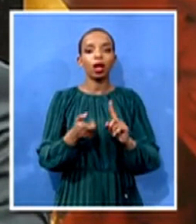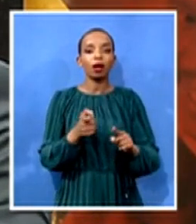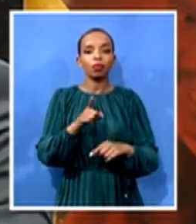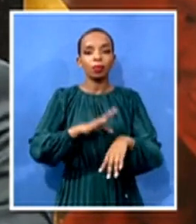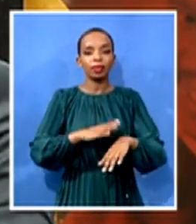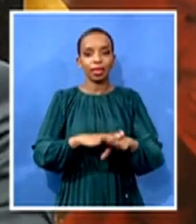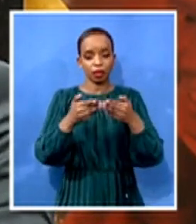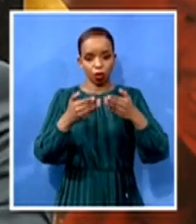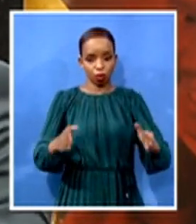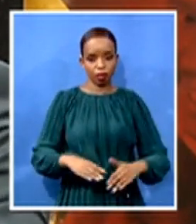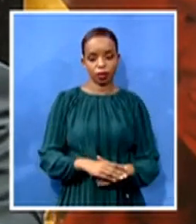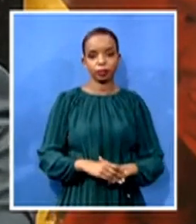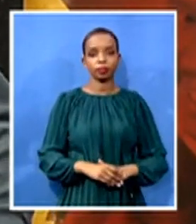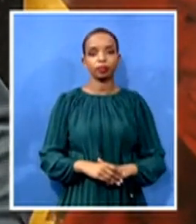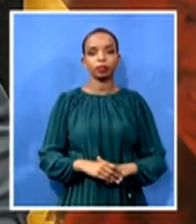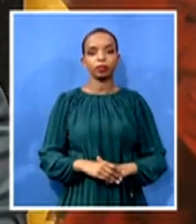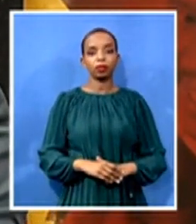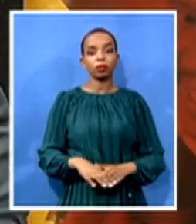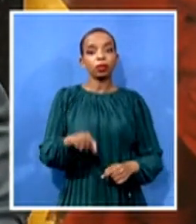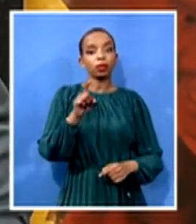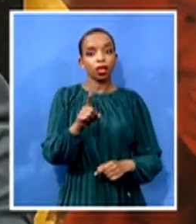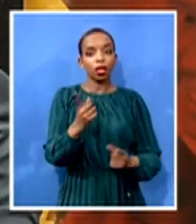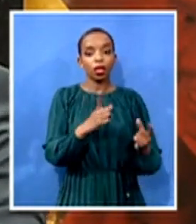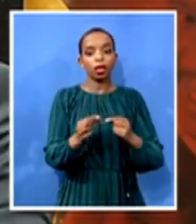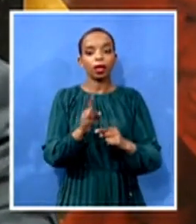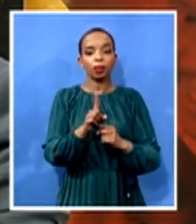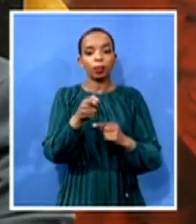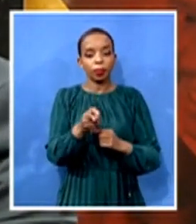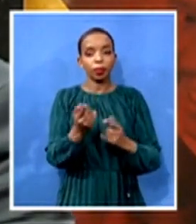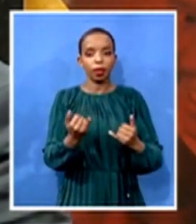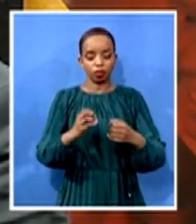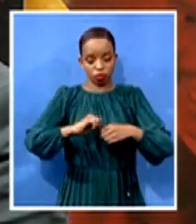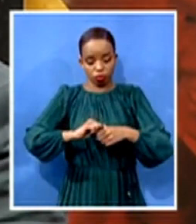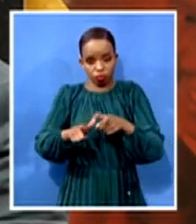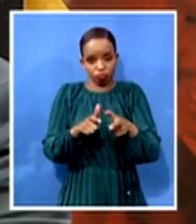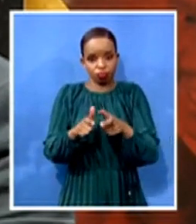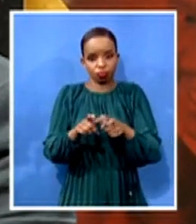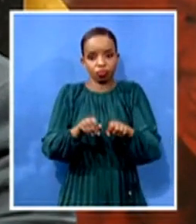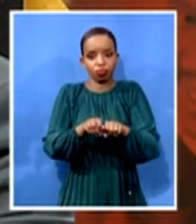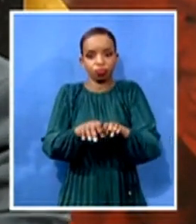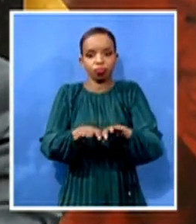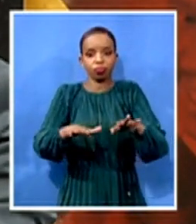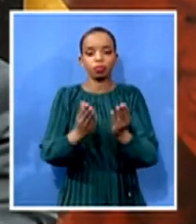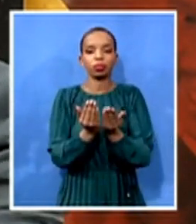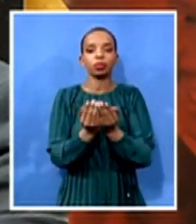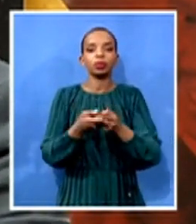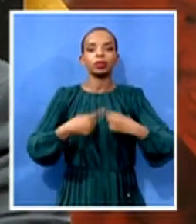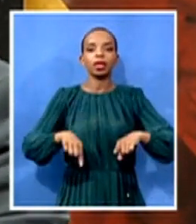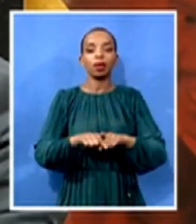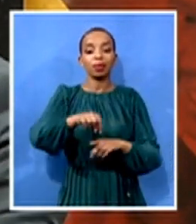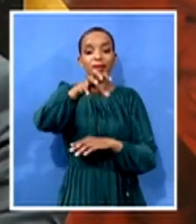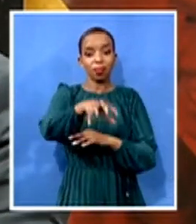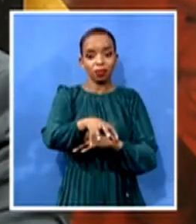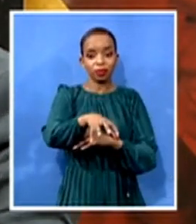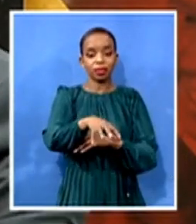contain and mitigate the spread of infection in our schools, the Provincial Department of Education conducted